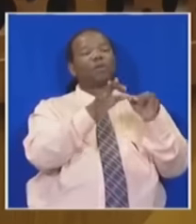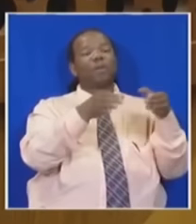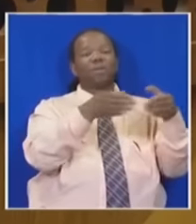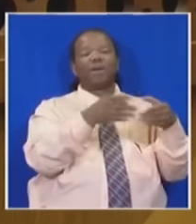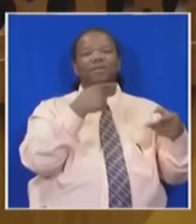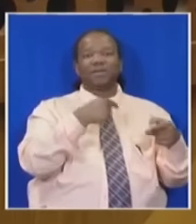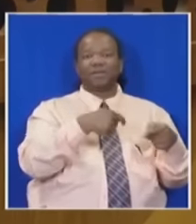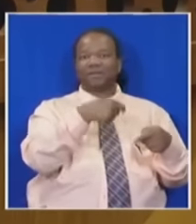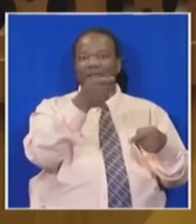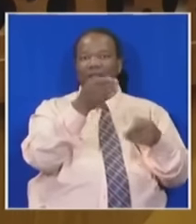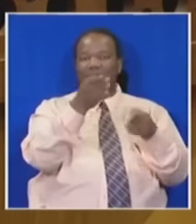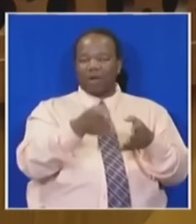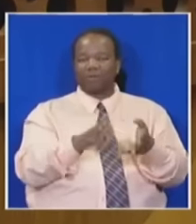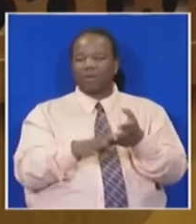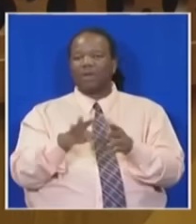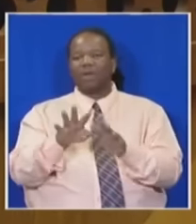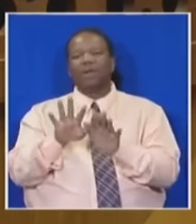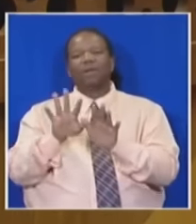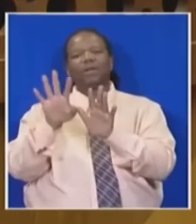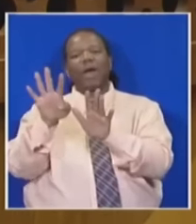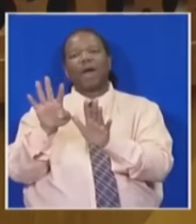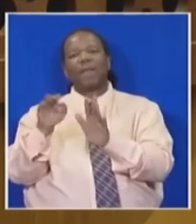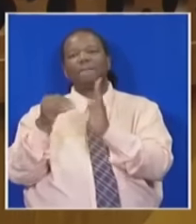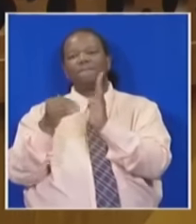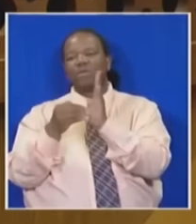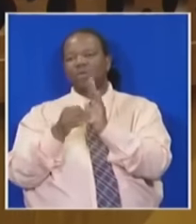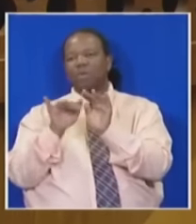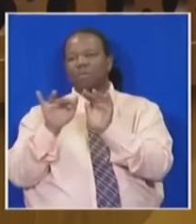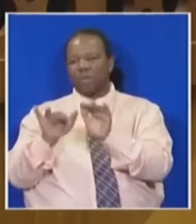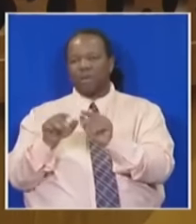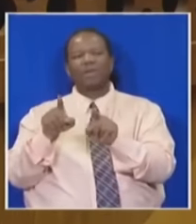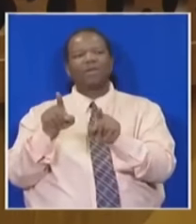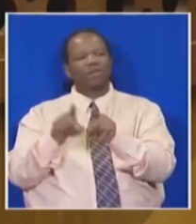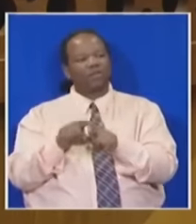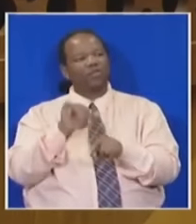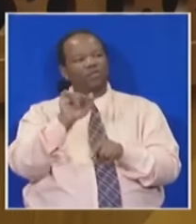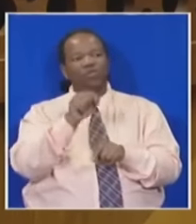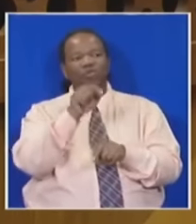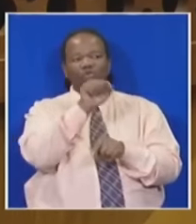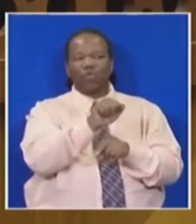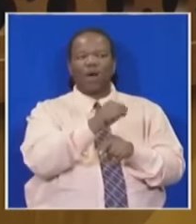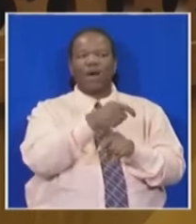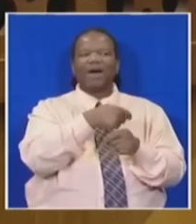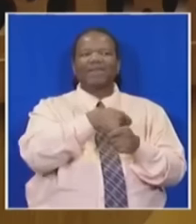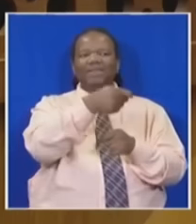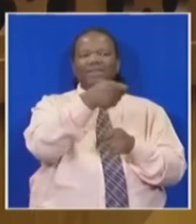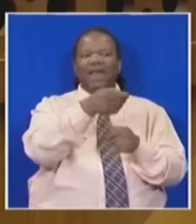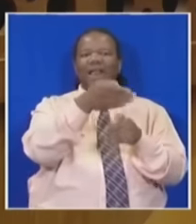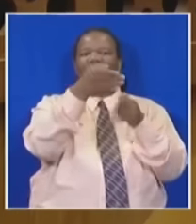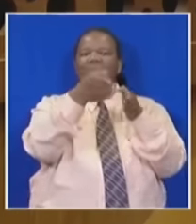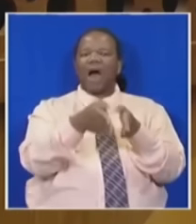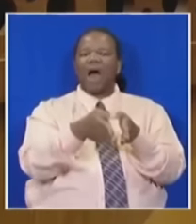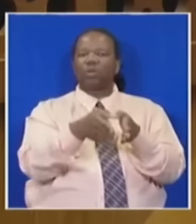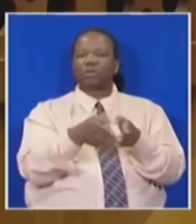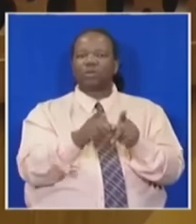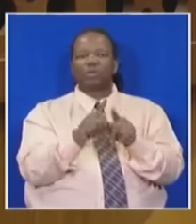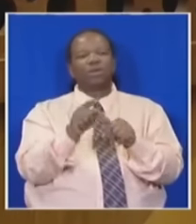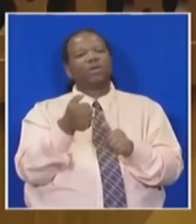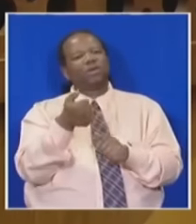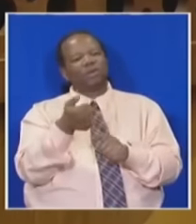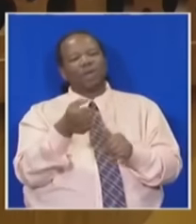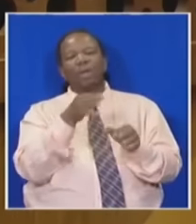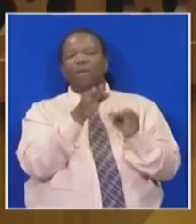allows 9 million South Africans to be unemployed is a sellout. A party who allows a president